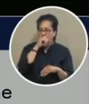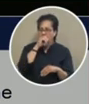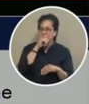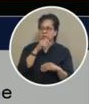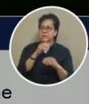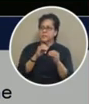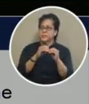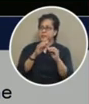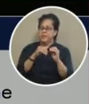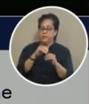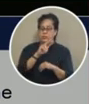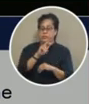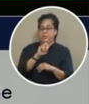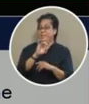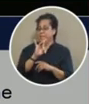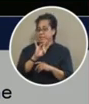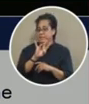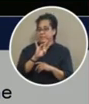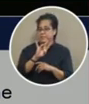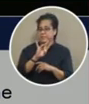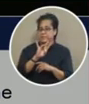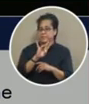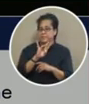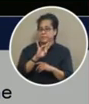than the 2008